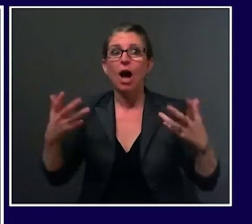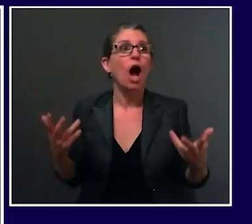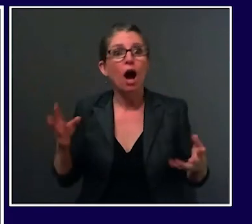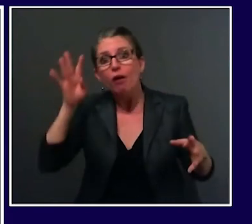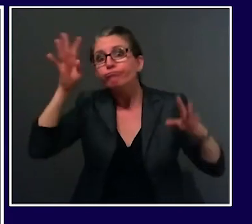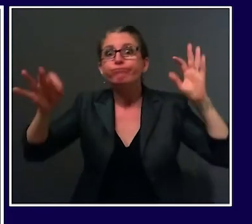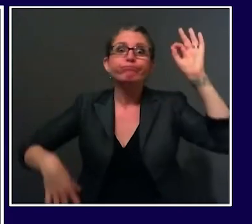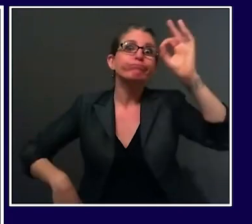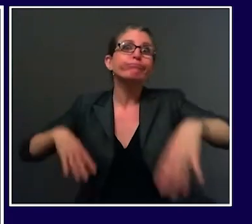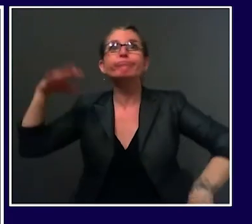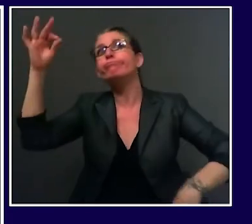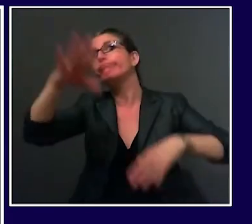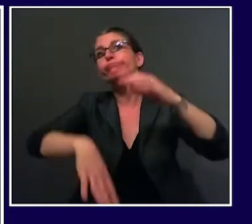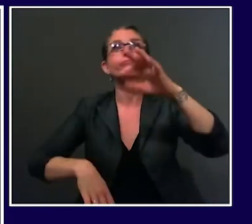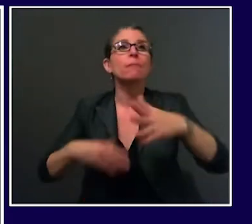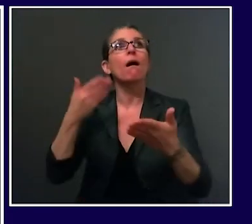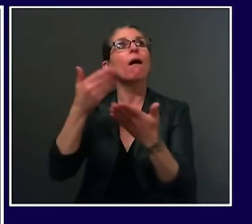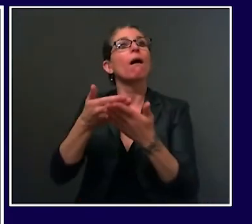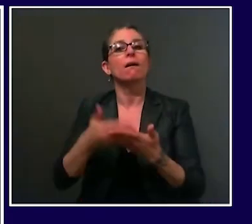was Wednesday,